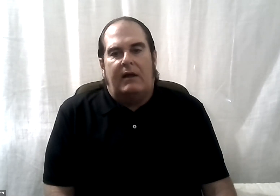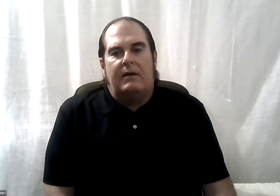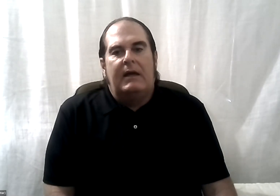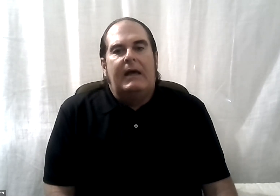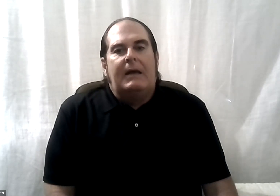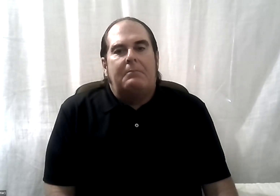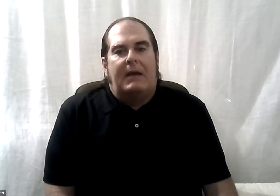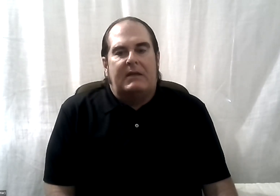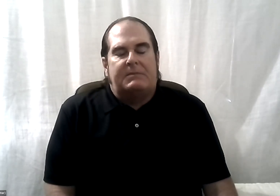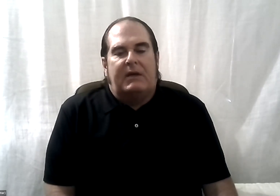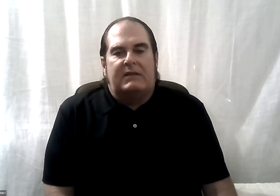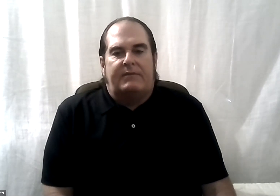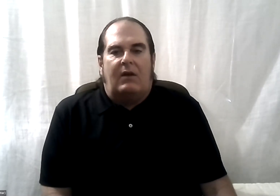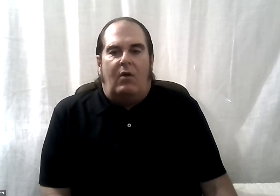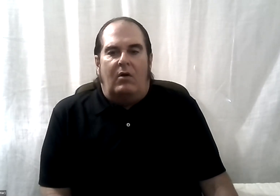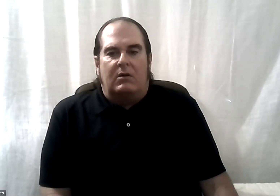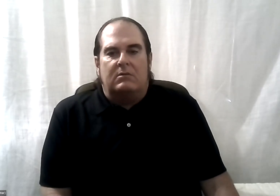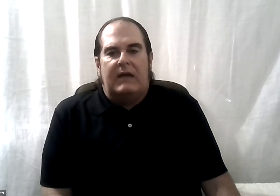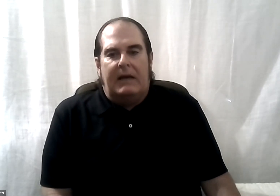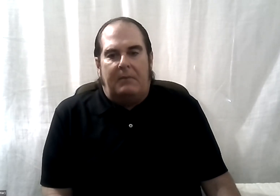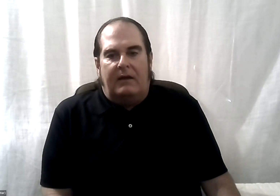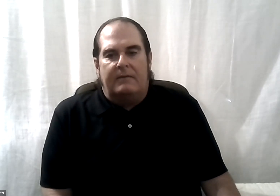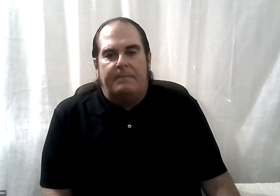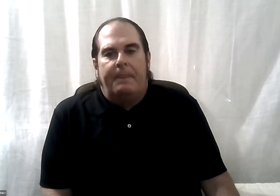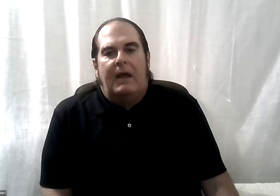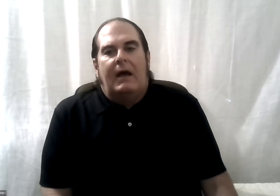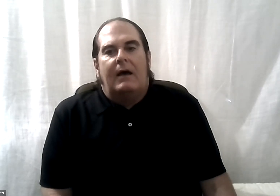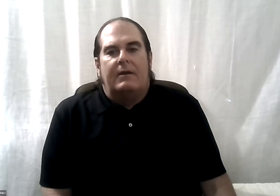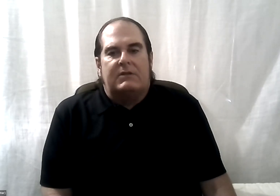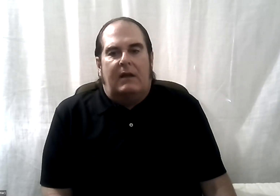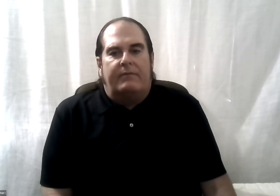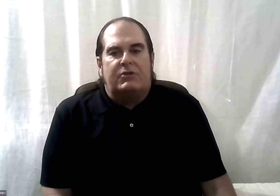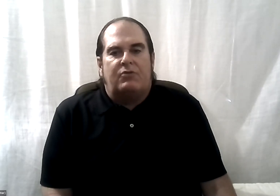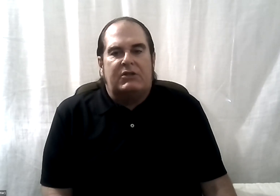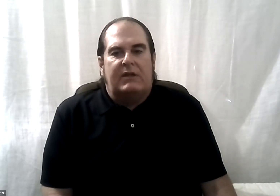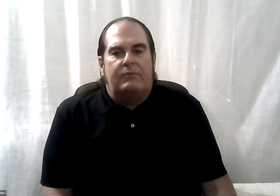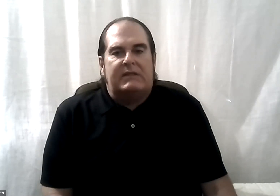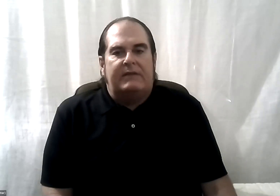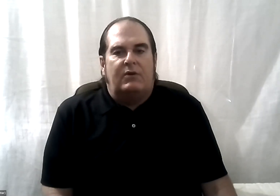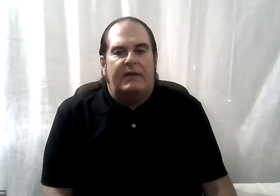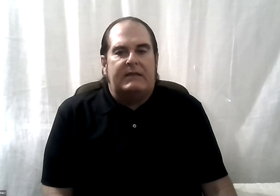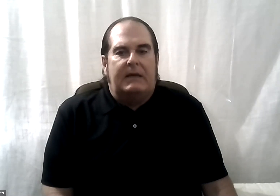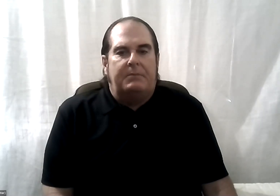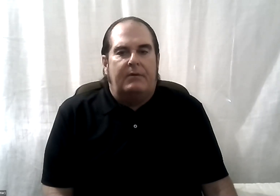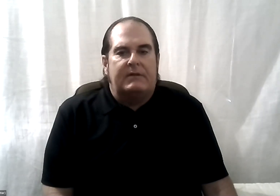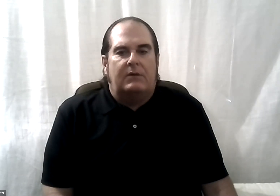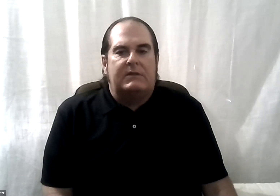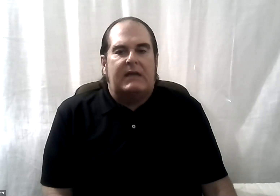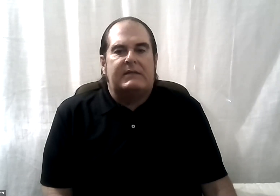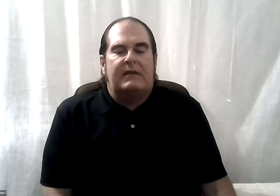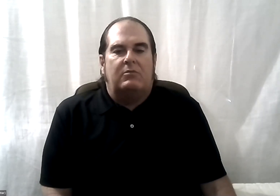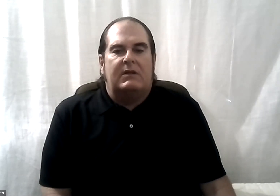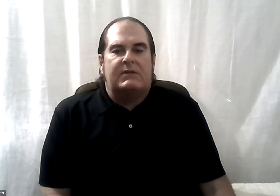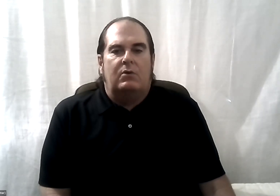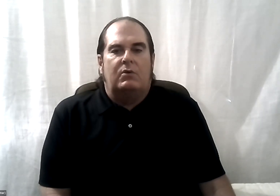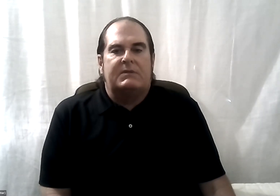improved a lot, maybe it's because of that long timeline. There's a lot of instruction they've received during that time period. So